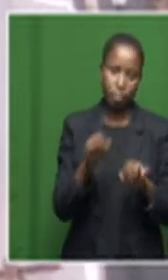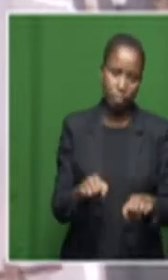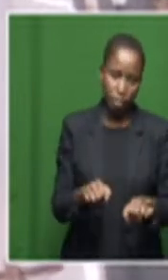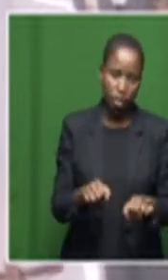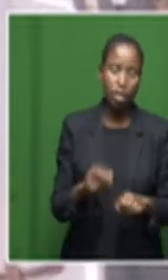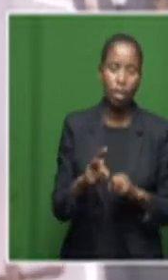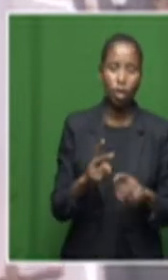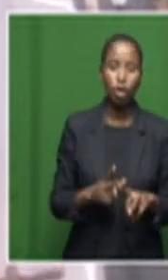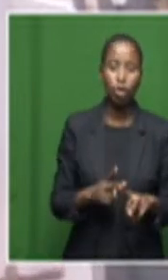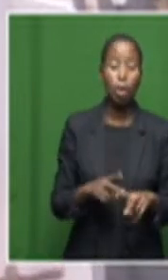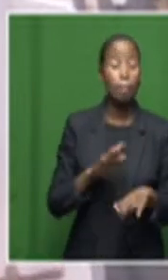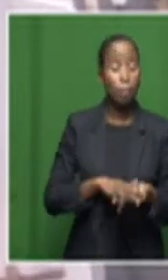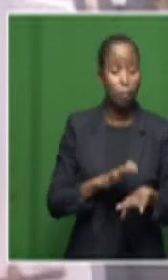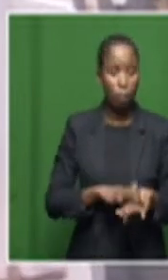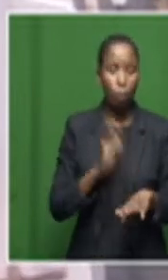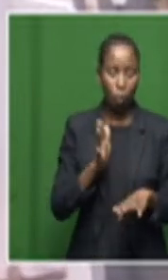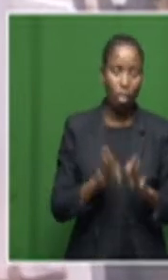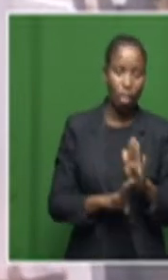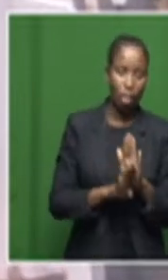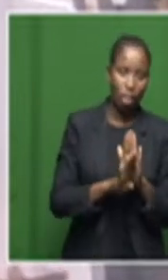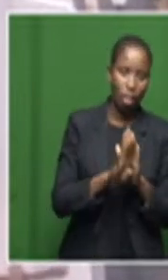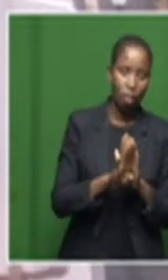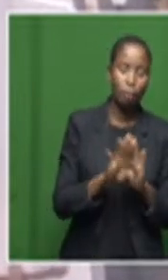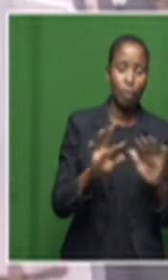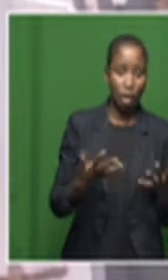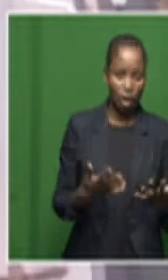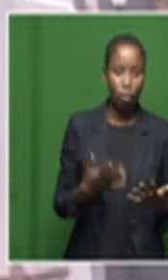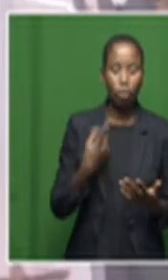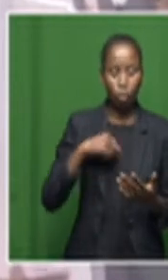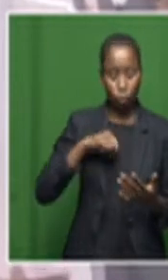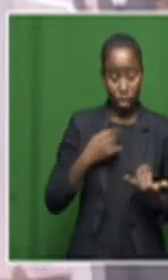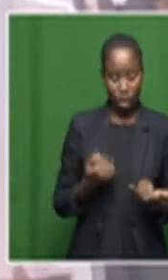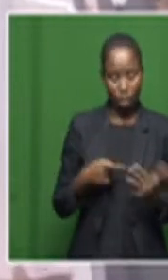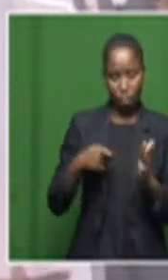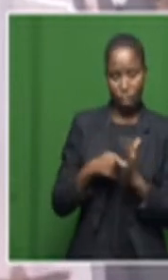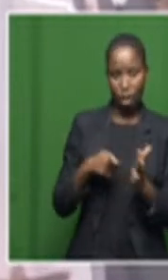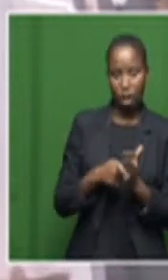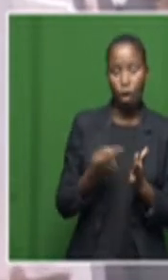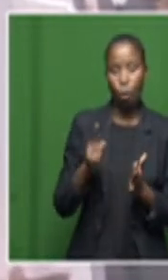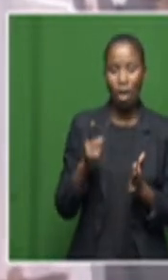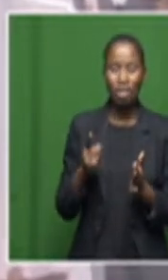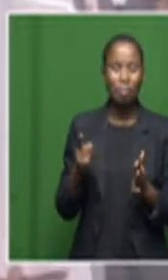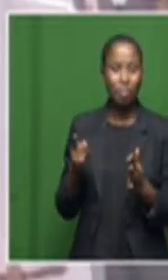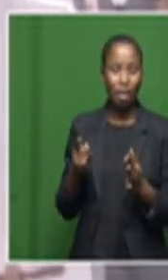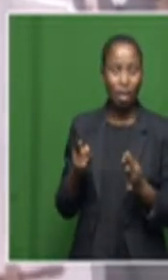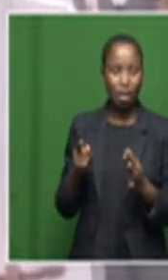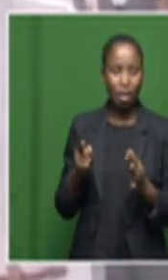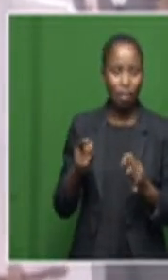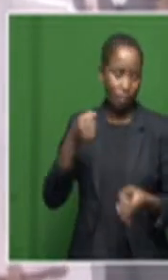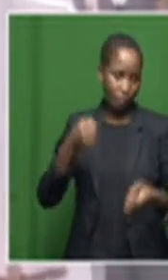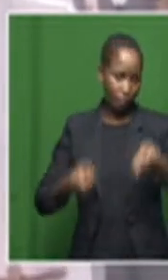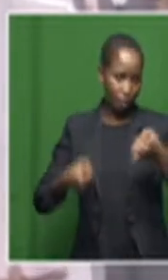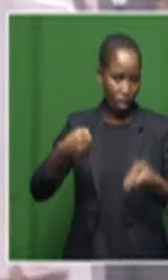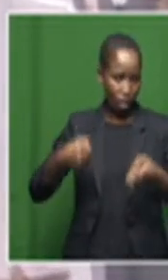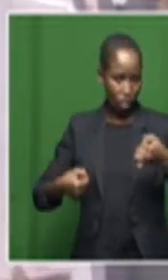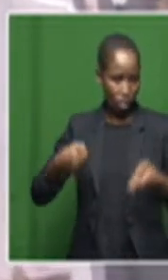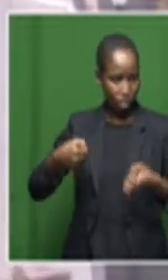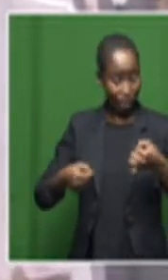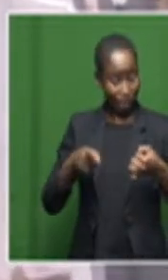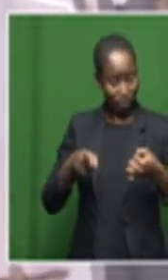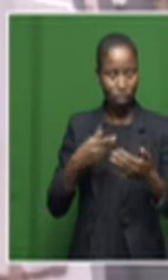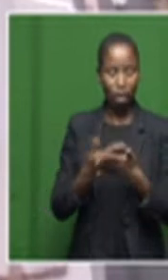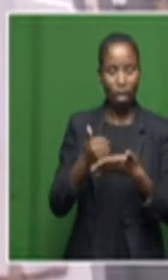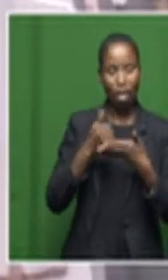we'll be increasing that. We are procuring vehicles. We have hired vehicles as well to